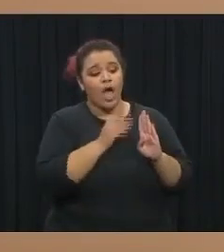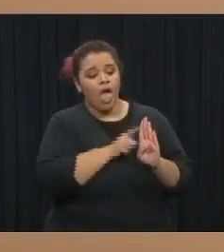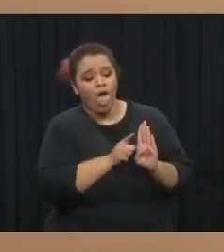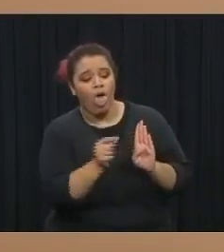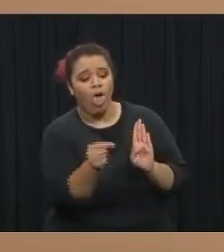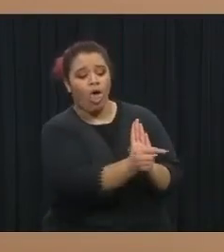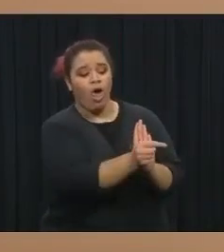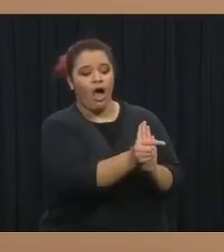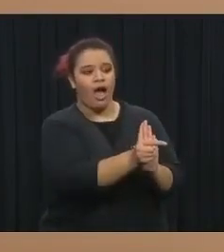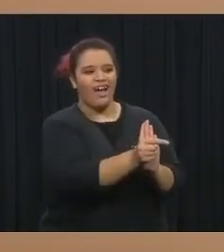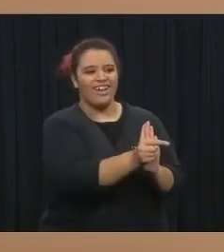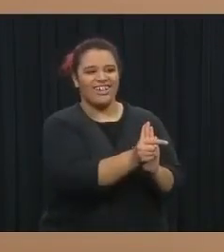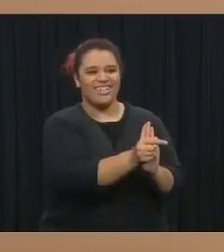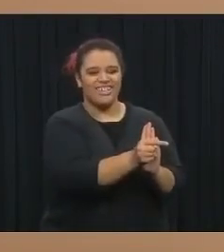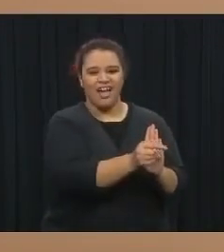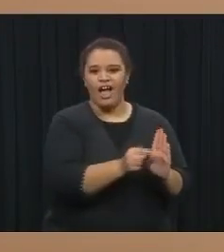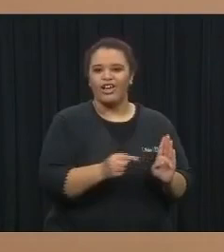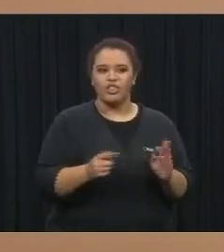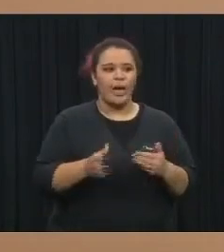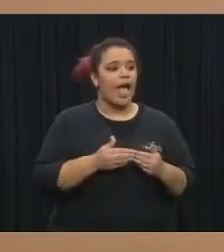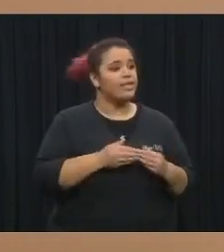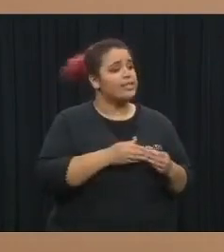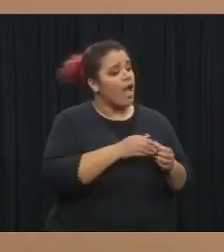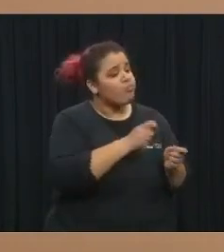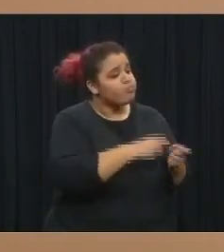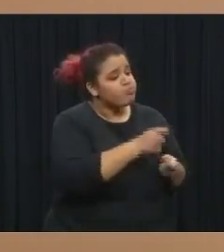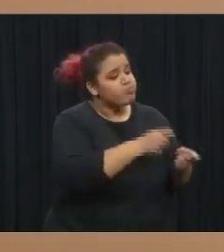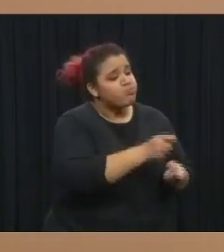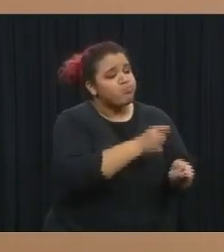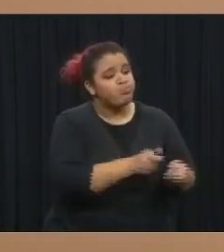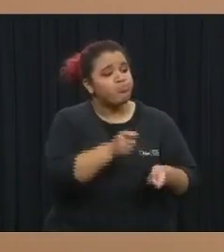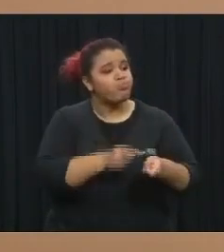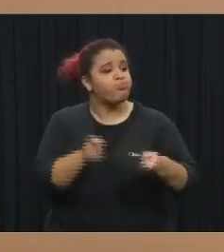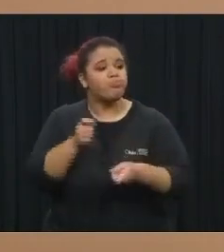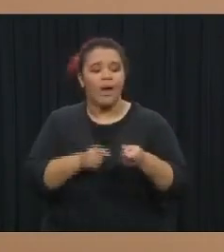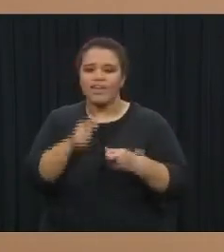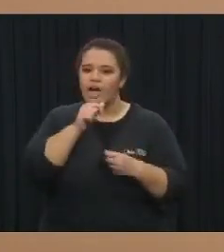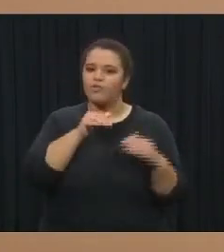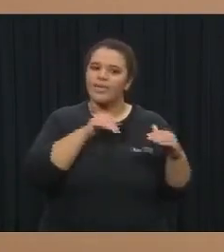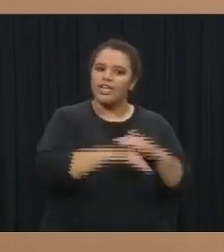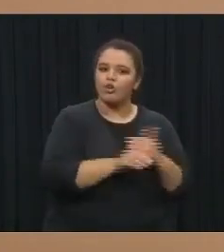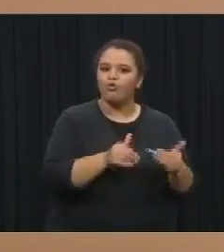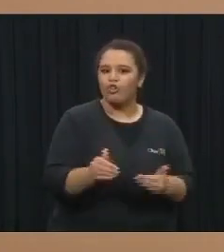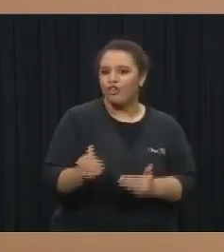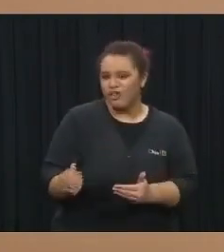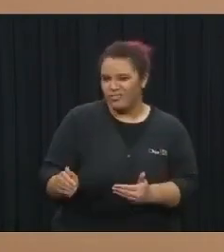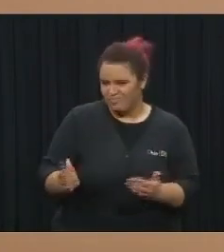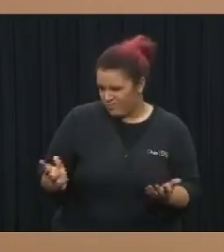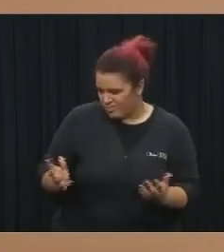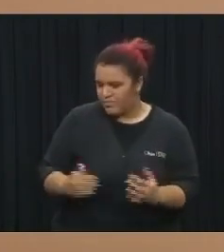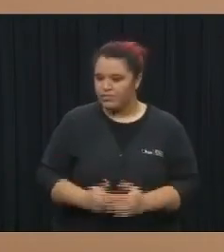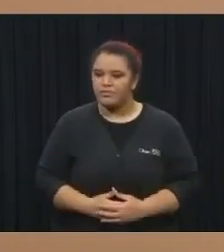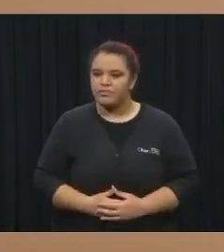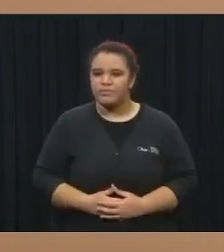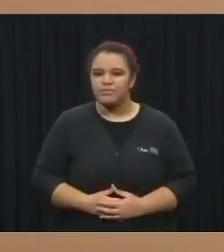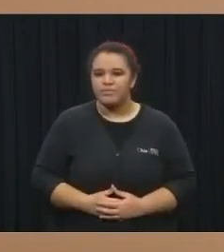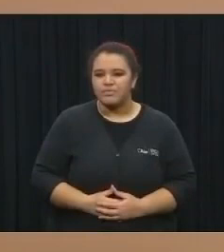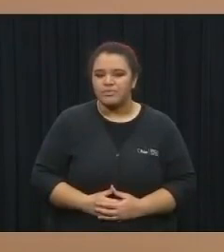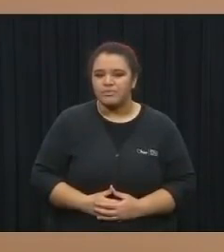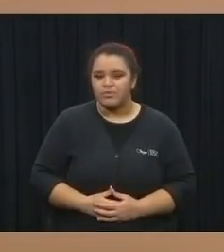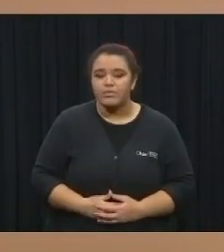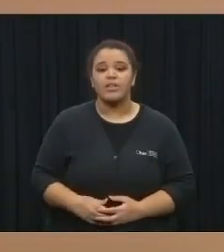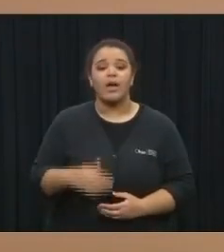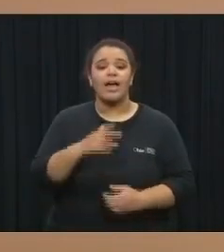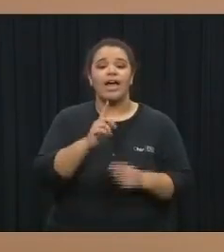mentioned. We've had a number of businesses. I personally don't have that information on me, but we have a whole strike team at the